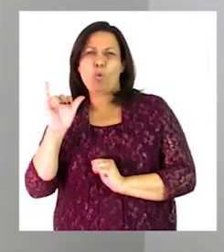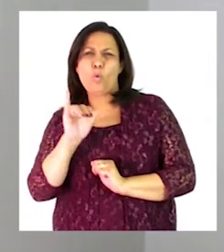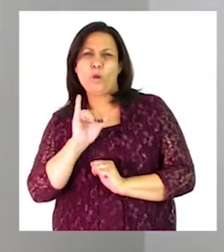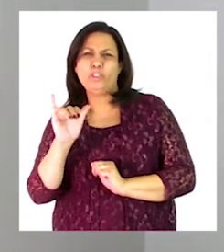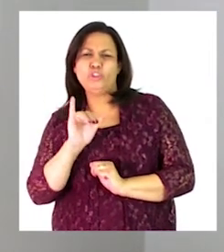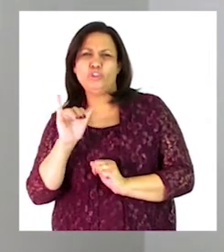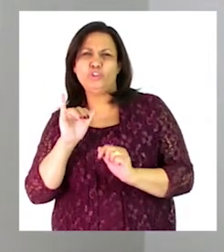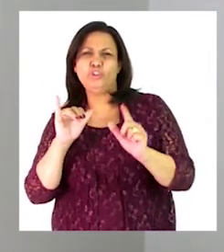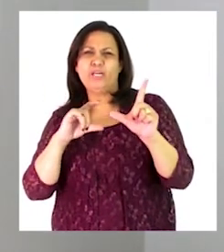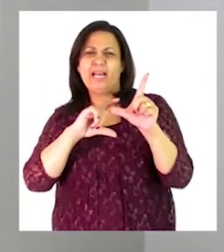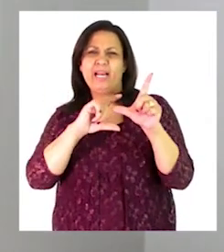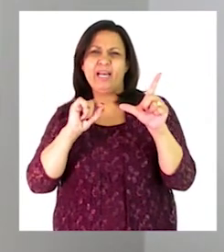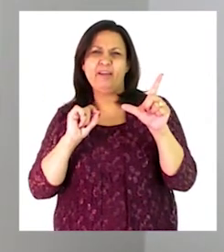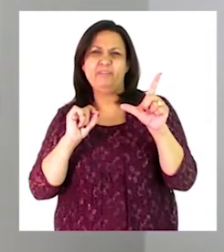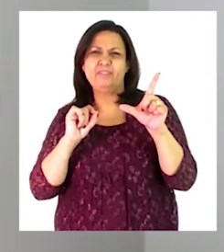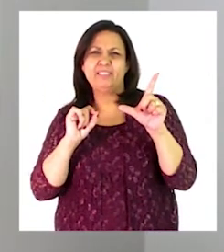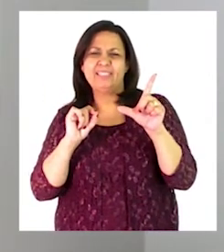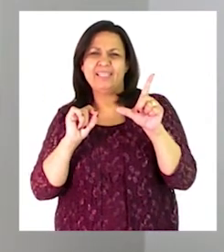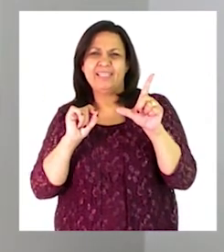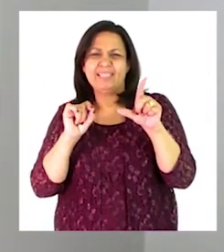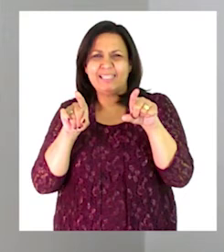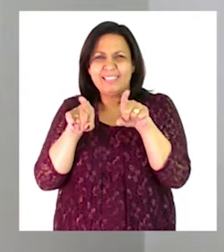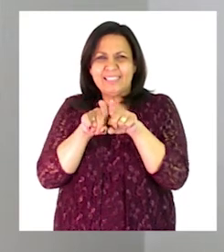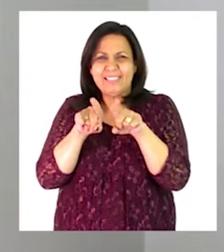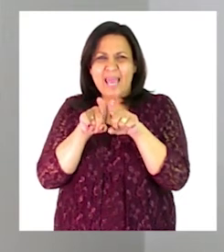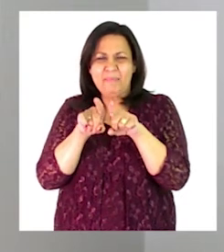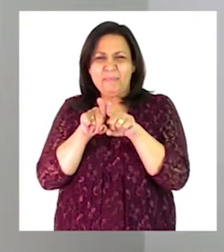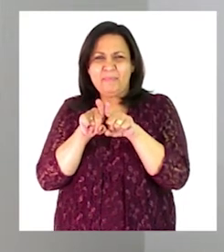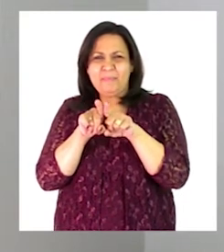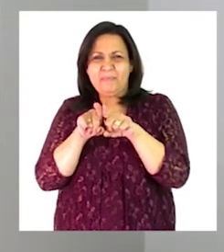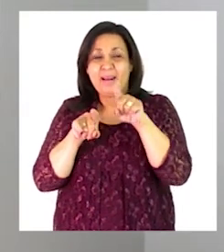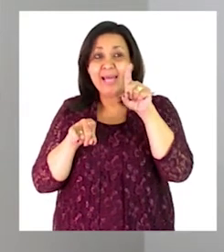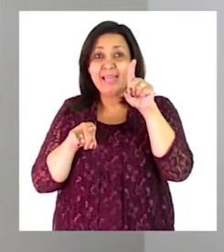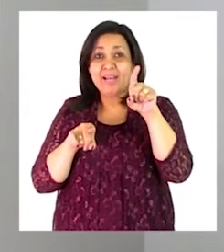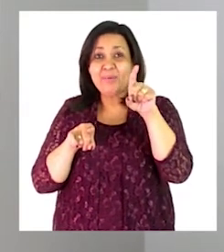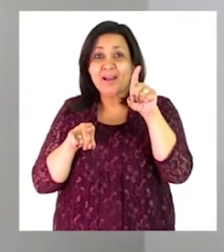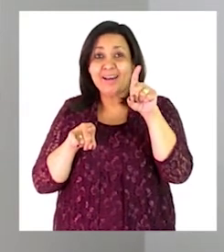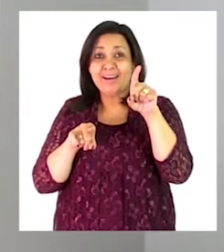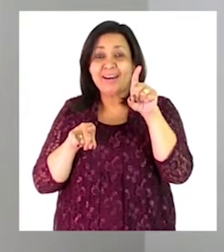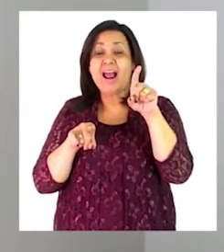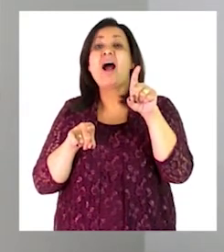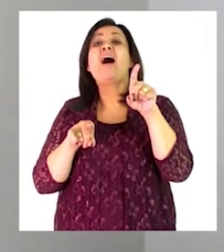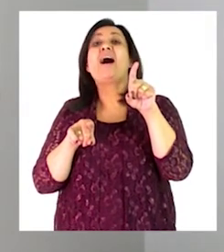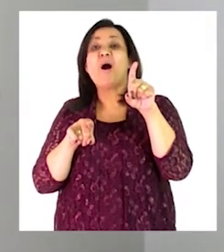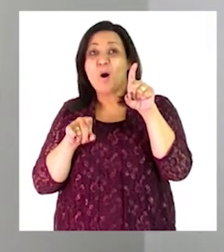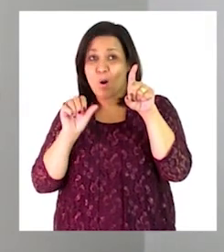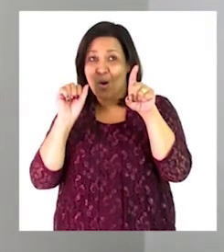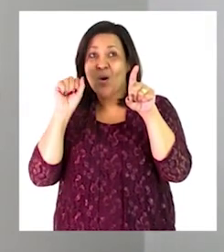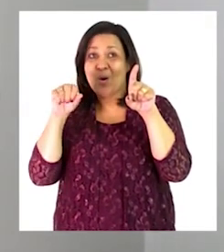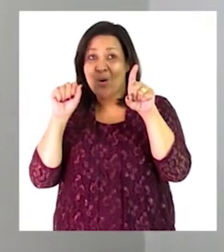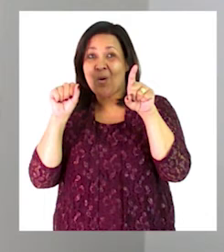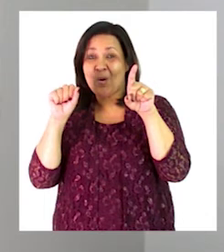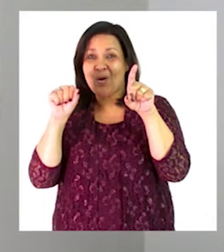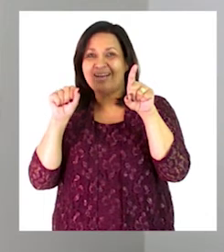leaf looks exactly like the one I am pointing to? There you go. So